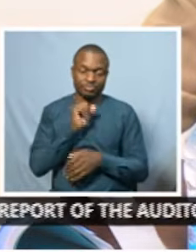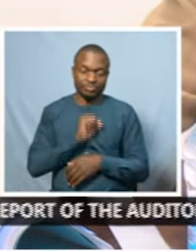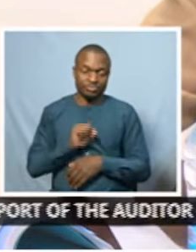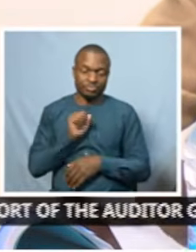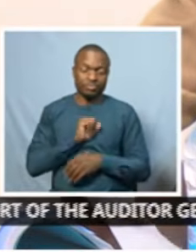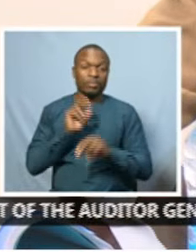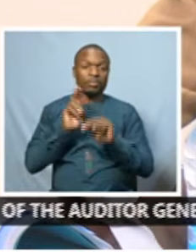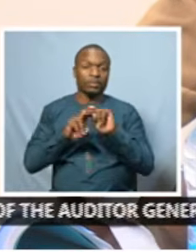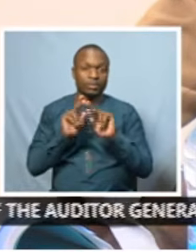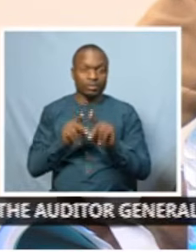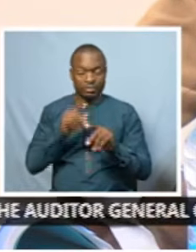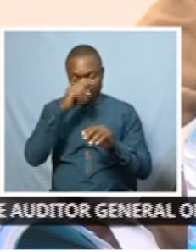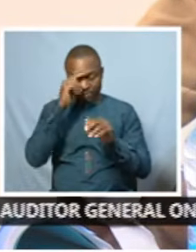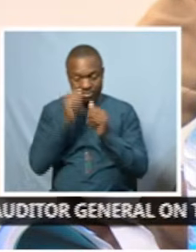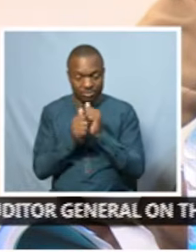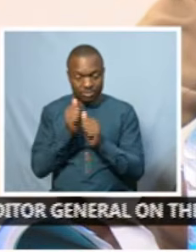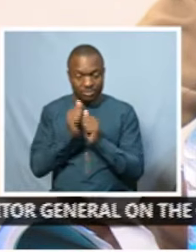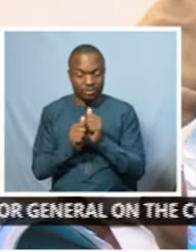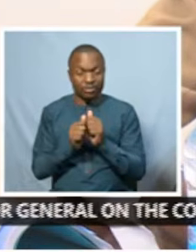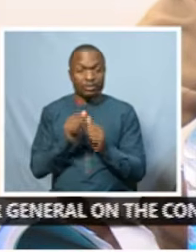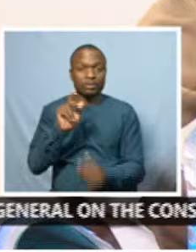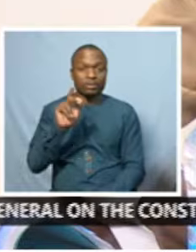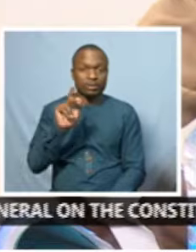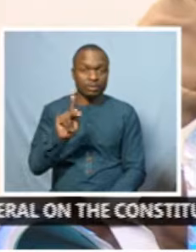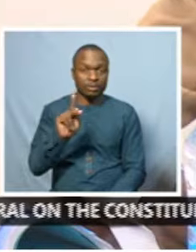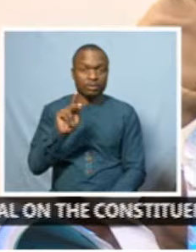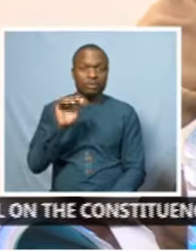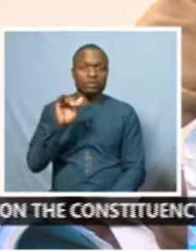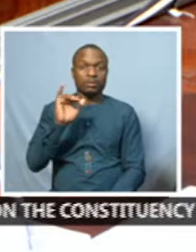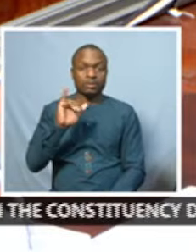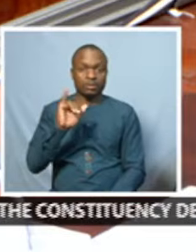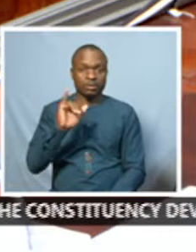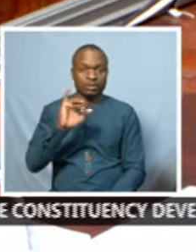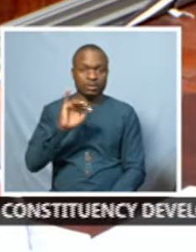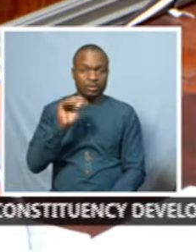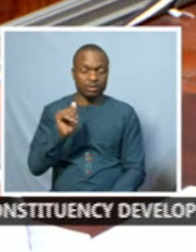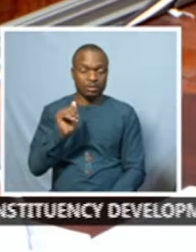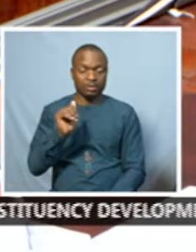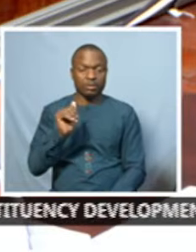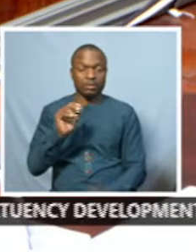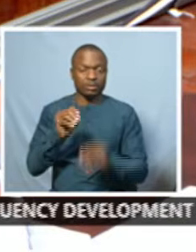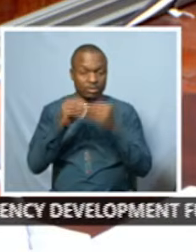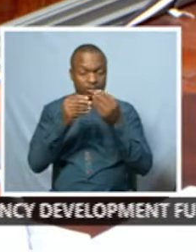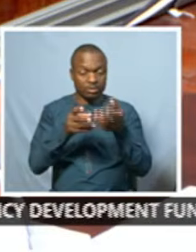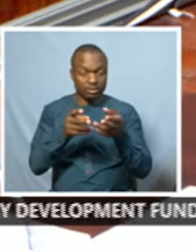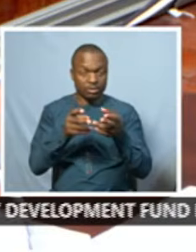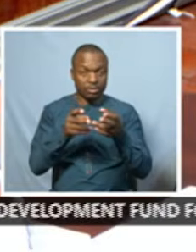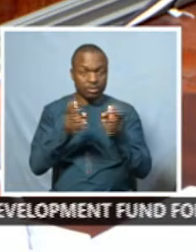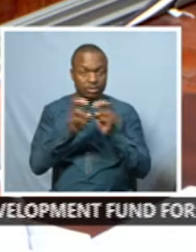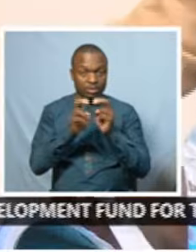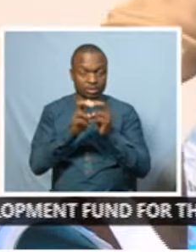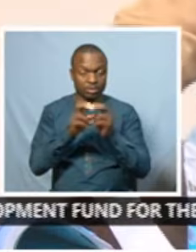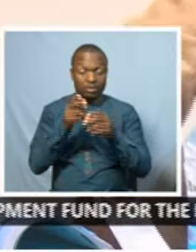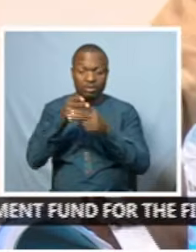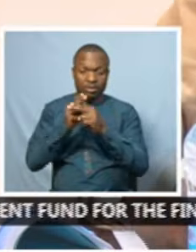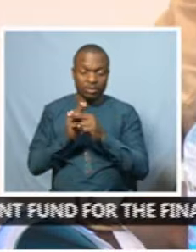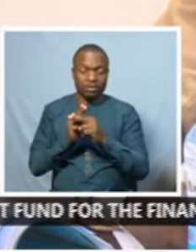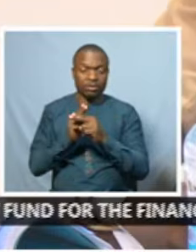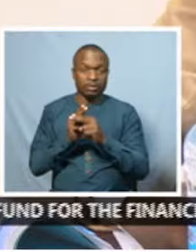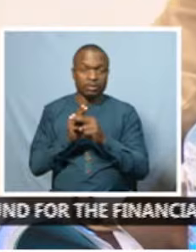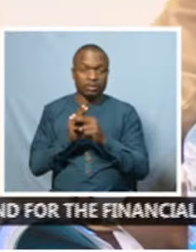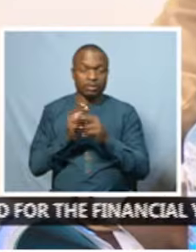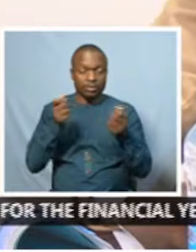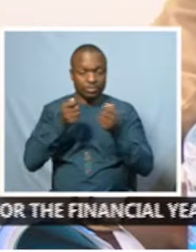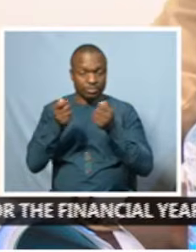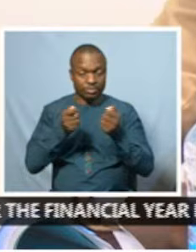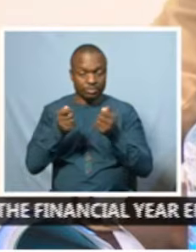apologize, Chair, because Kia was contracted. We hired tipper trucks to supply gravel, and we used